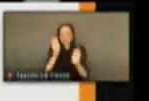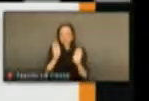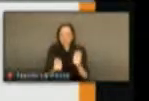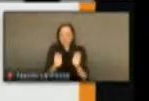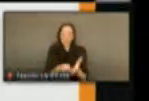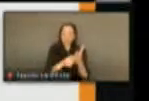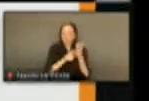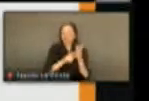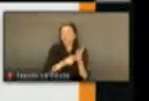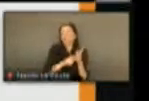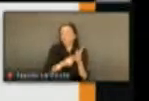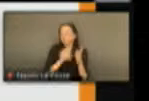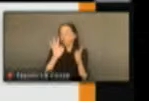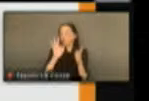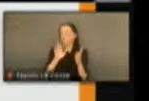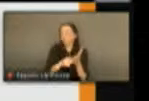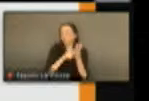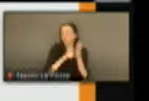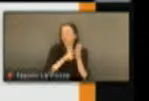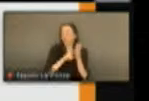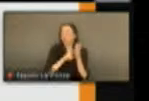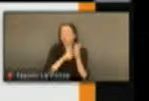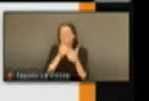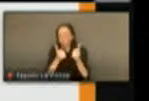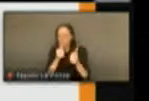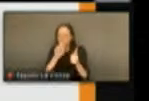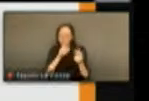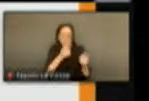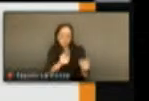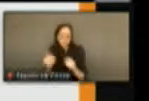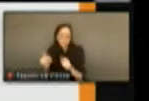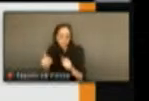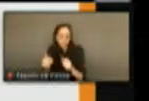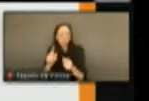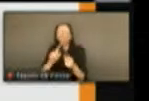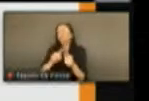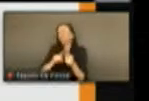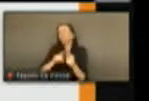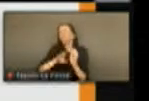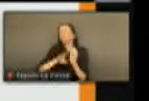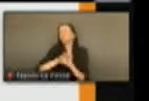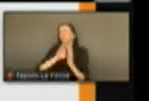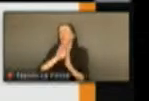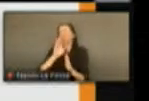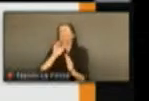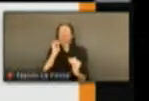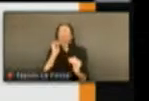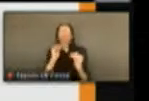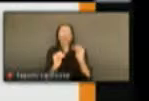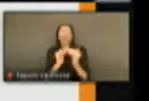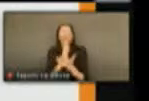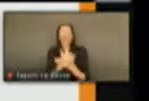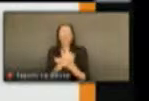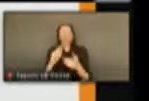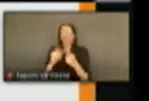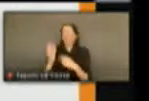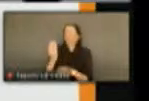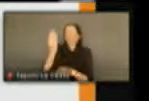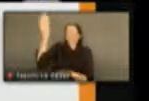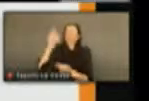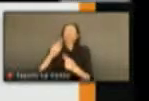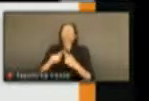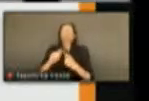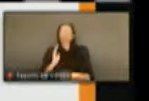that we have a balanced budget to present to the Board of County Commissioners. Through this process,